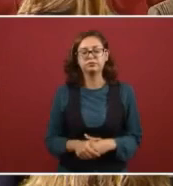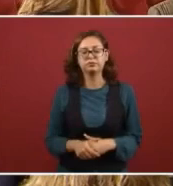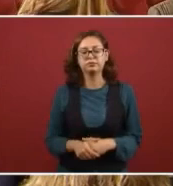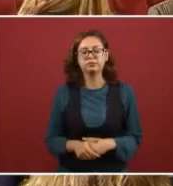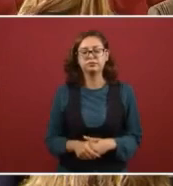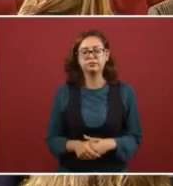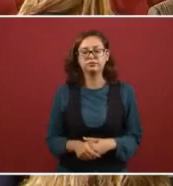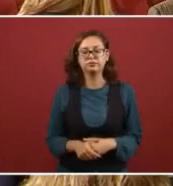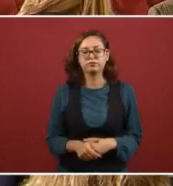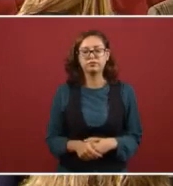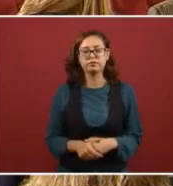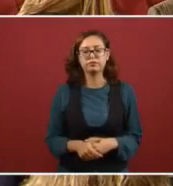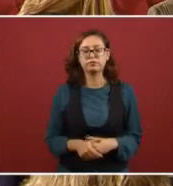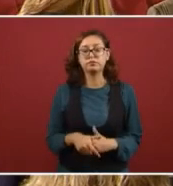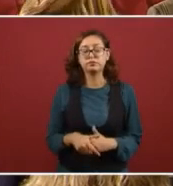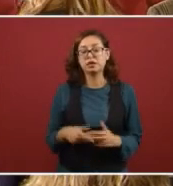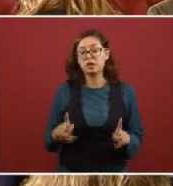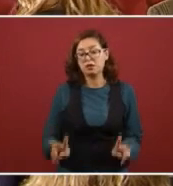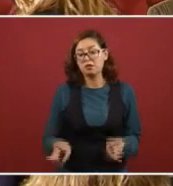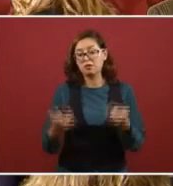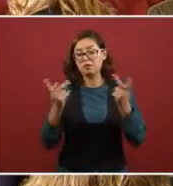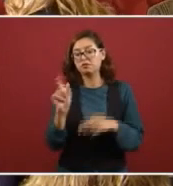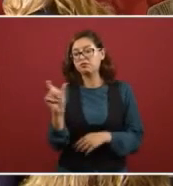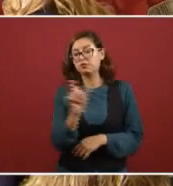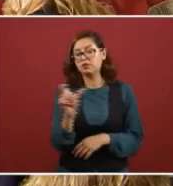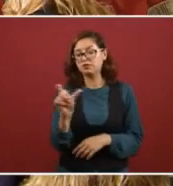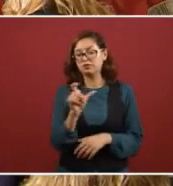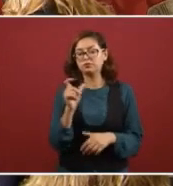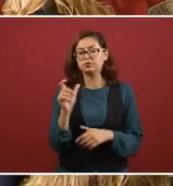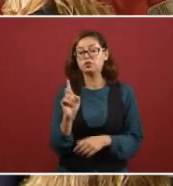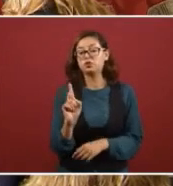the students that are in sports.